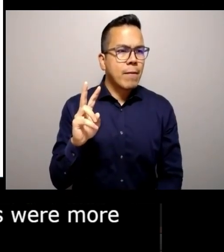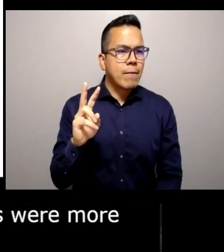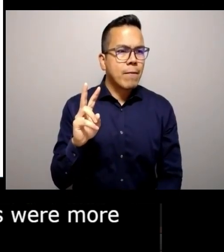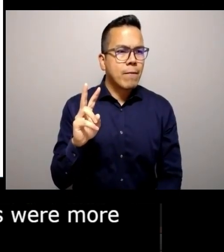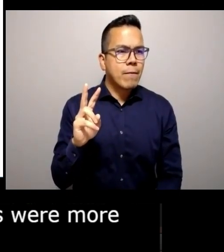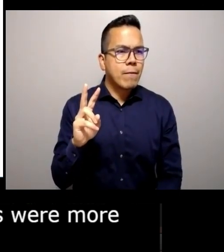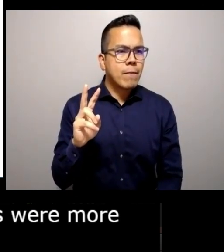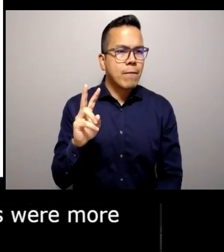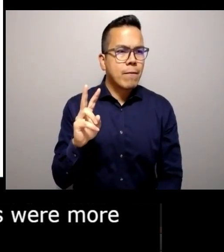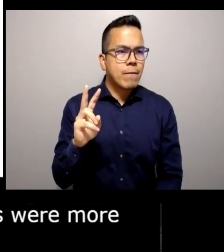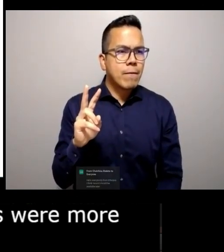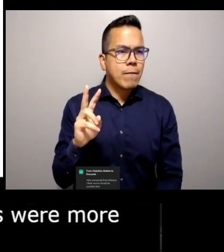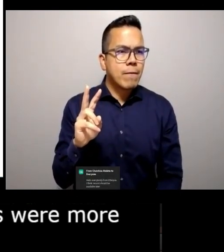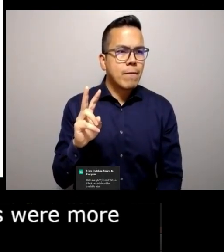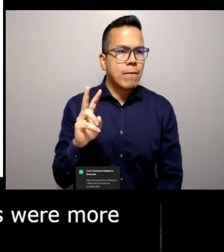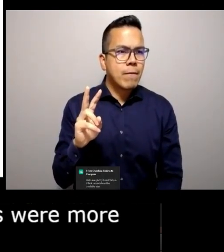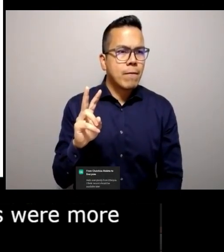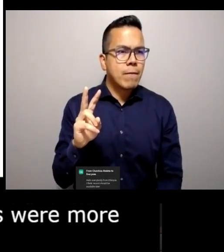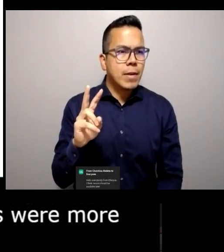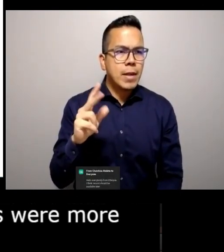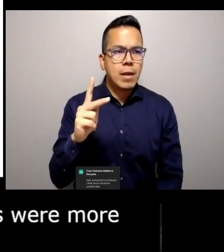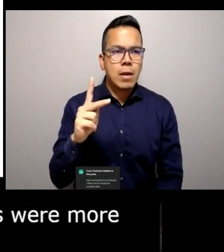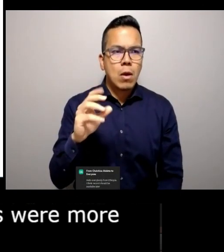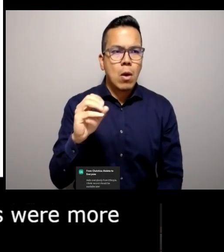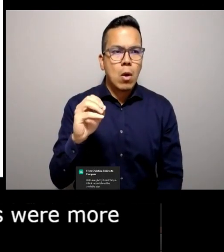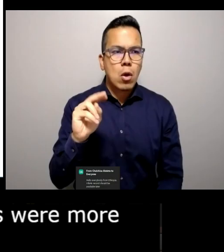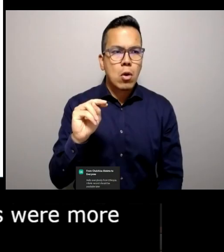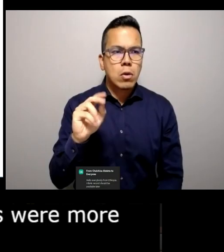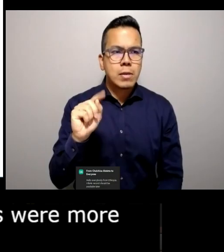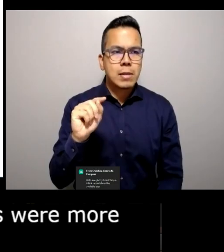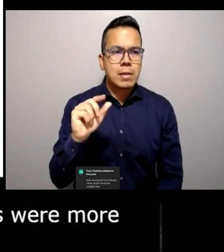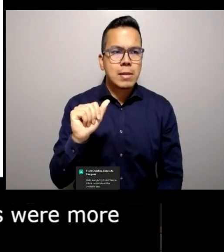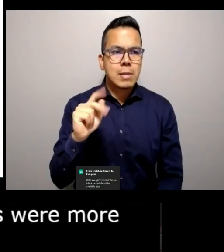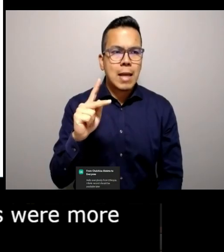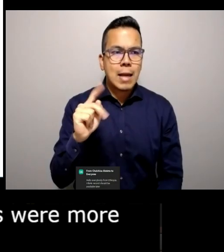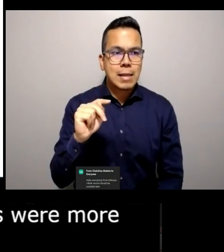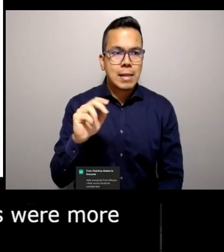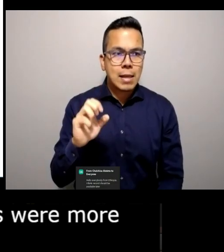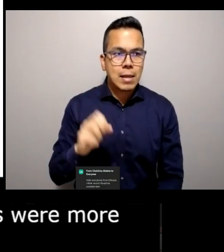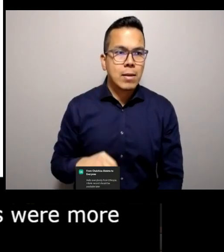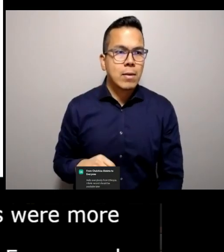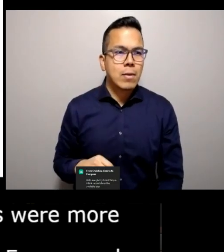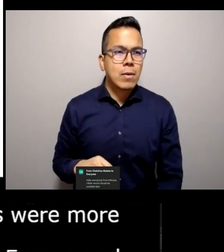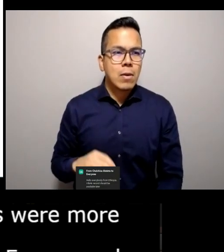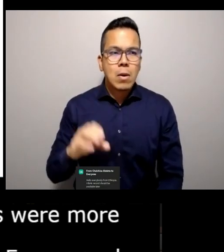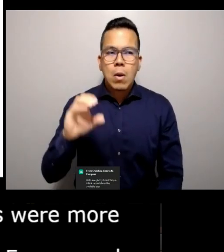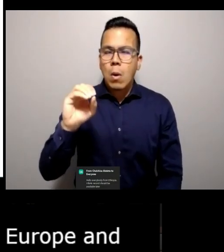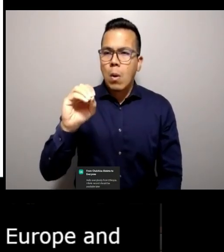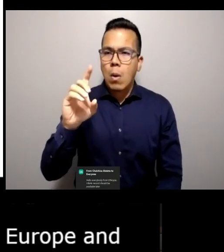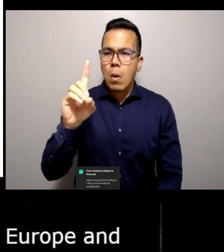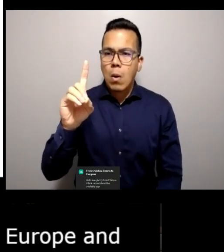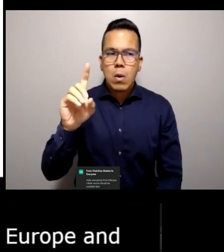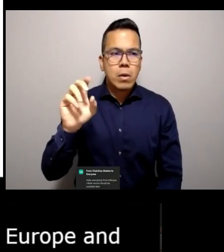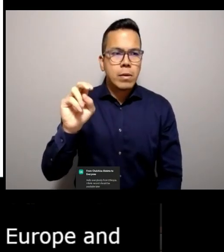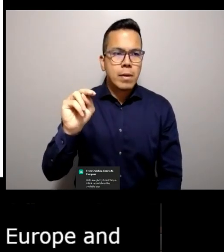Odnoklassniki in Russia and parts of Eastern Europe and the Near East, Qzone in